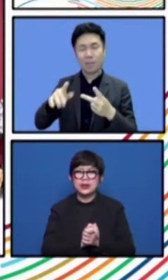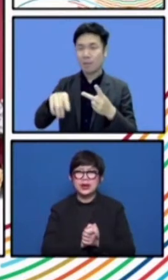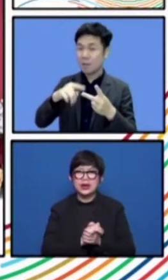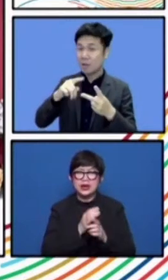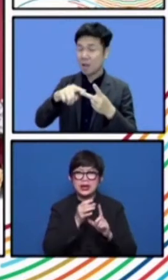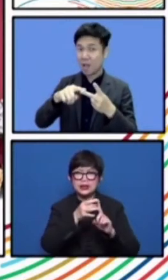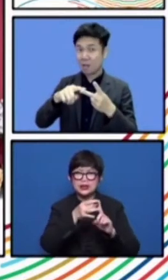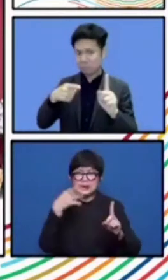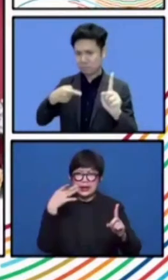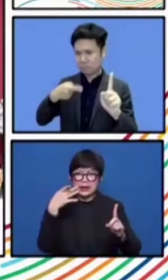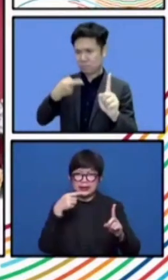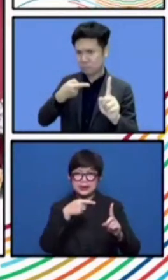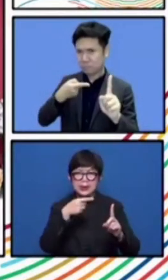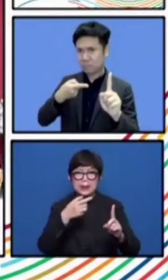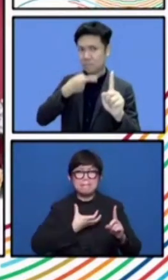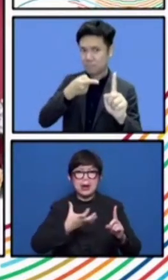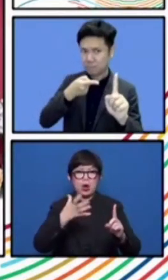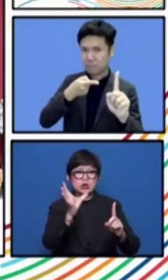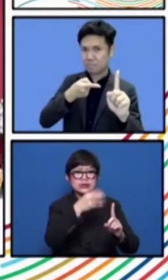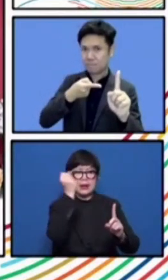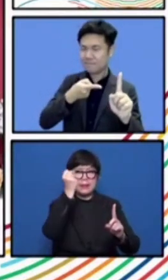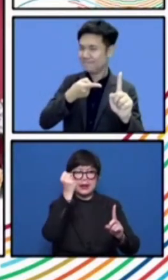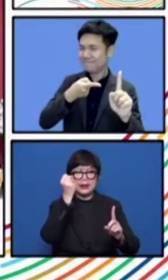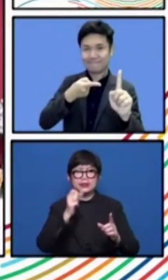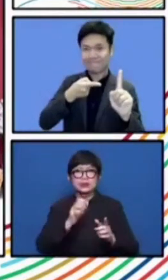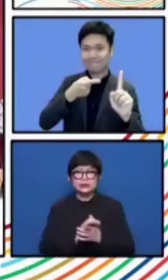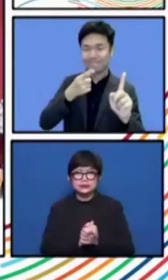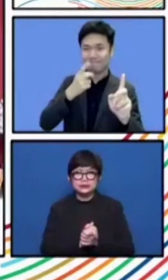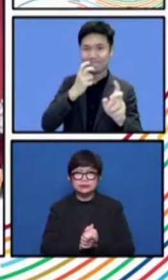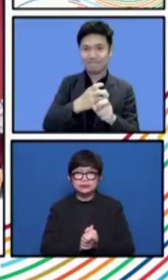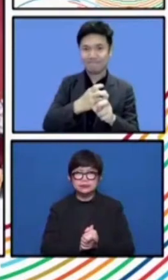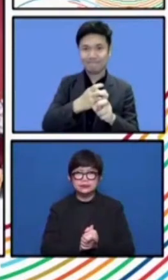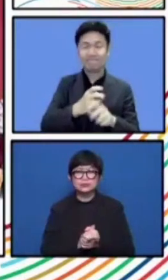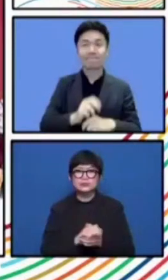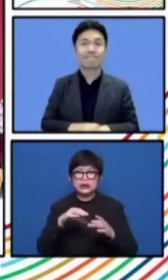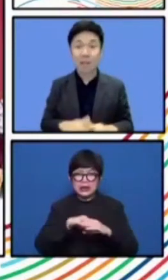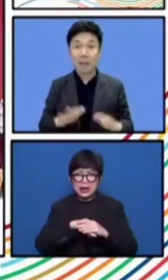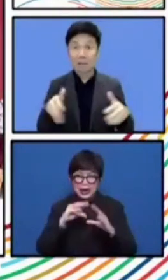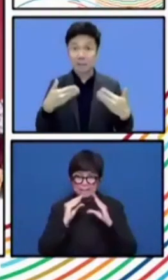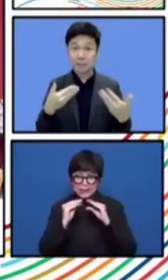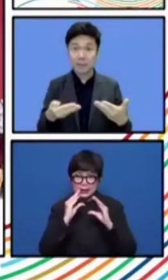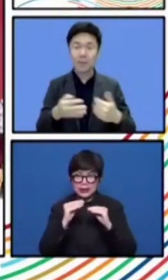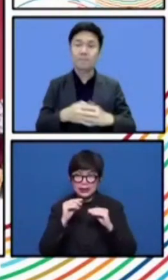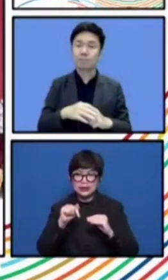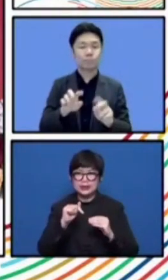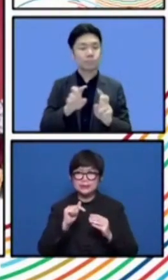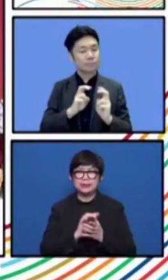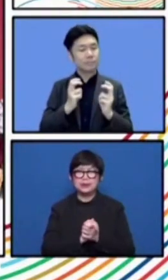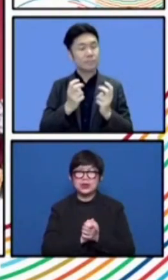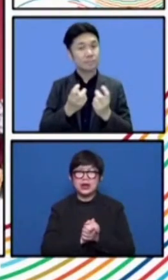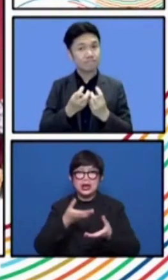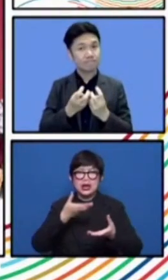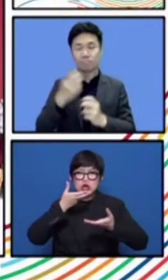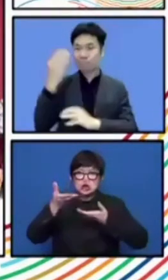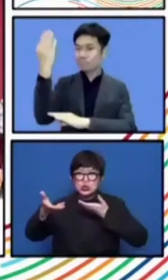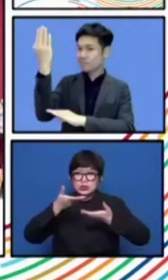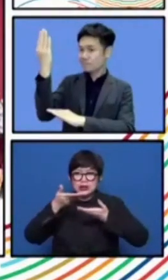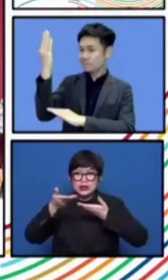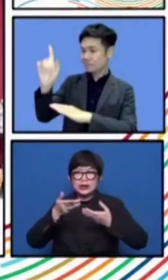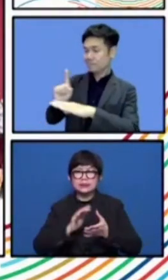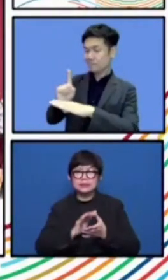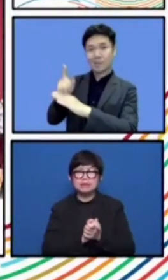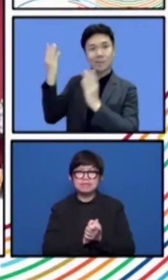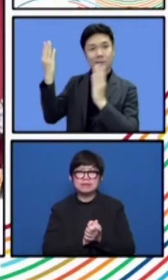indicators therefore in this round table we will discuss the current status challenges and